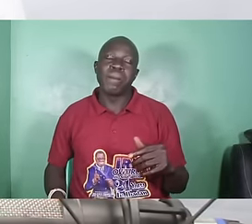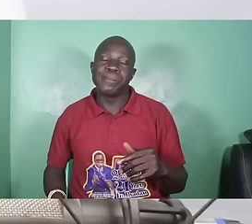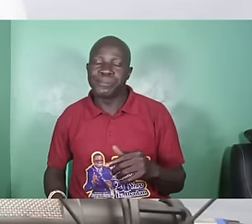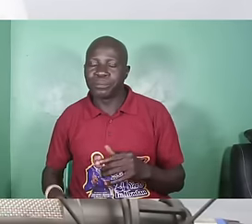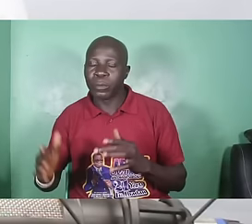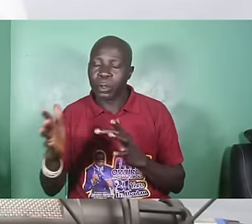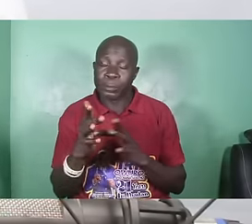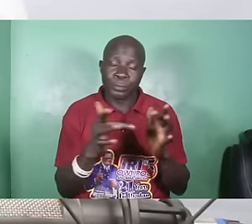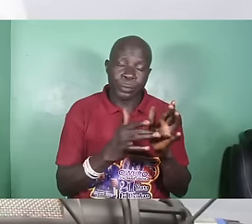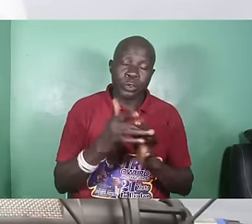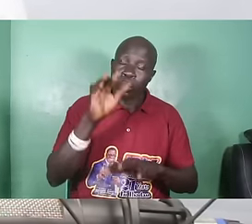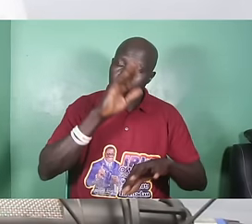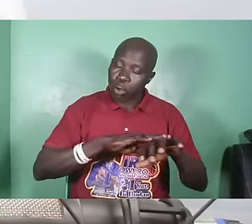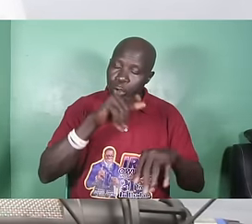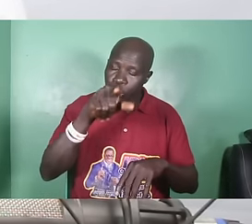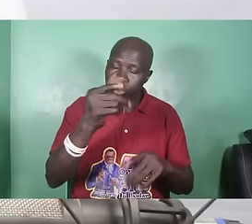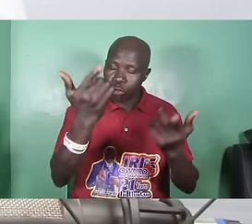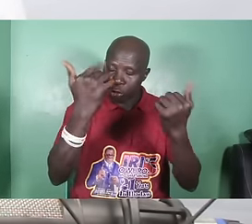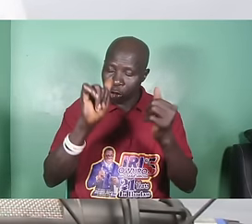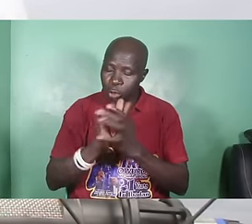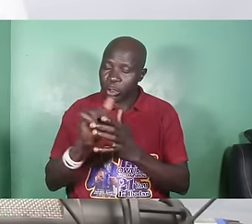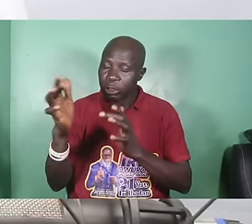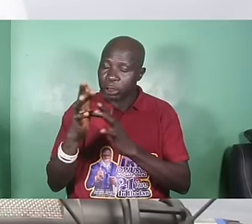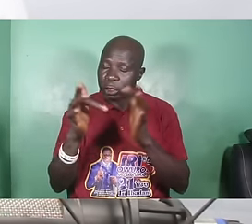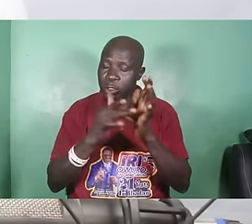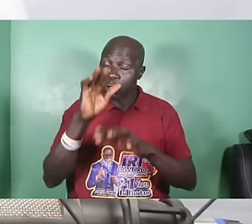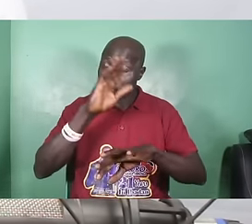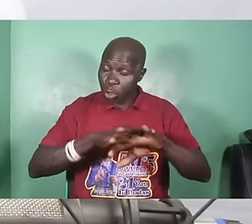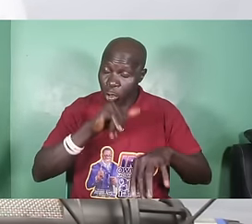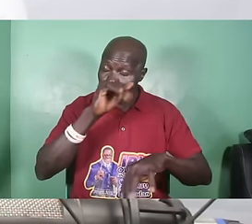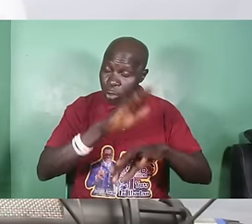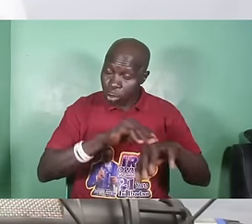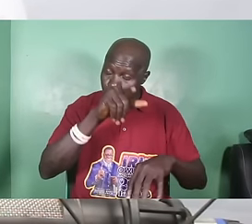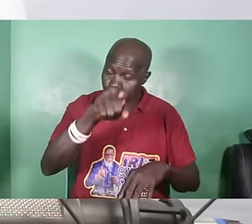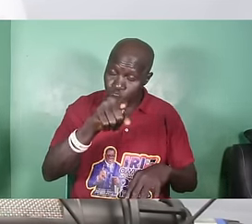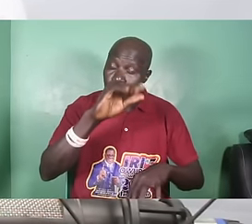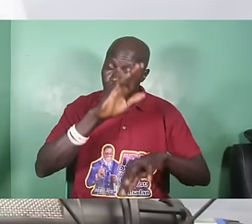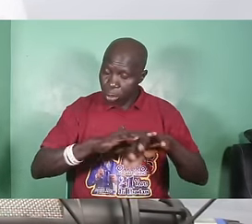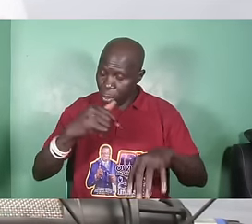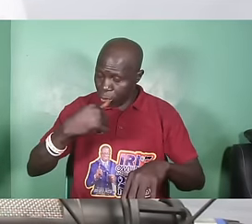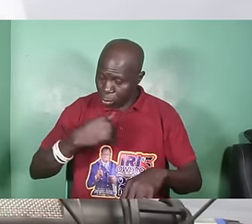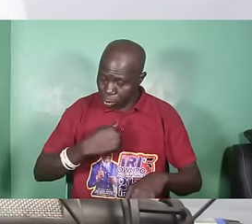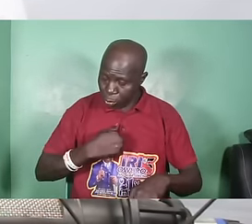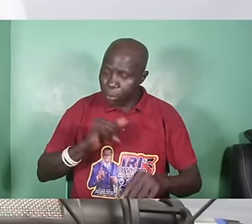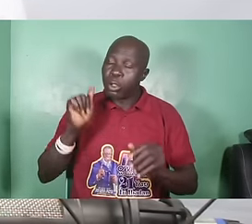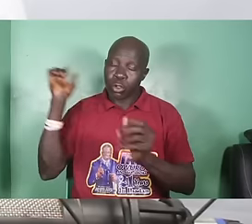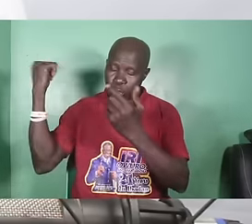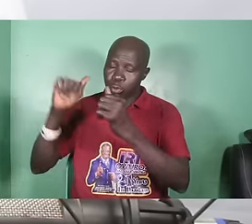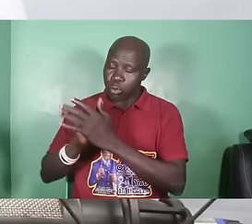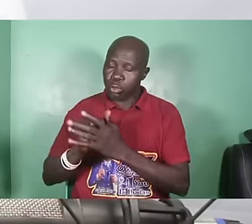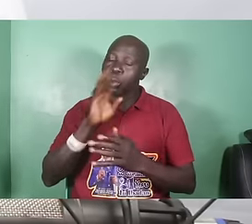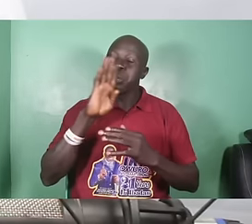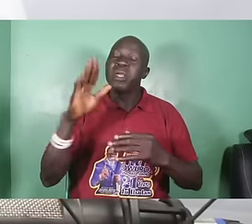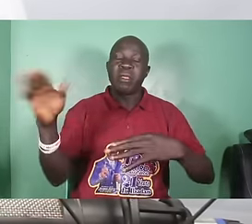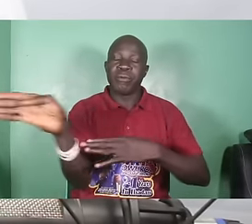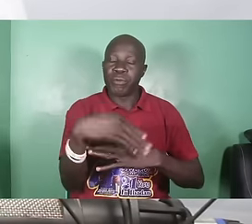are Jesus, you are Jesus, you are Jesus, you